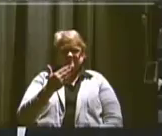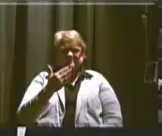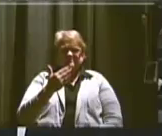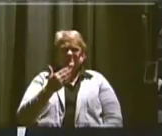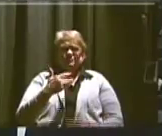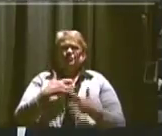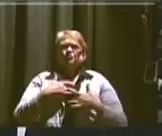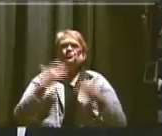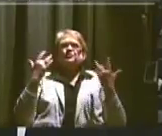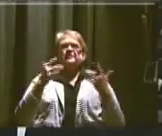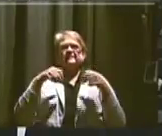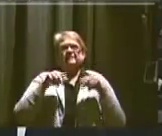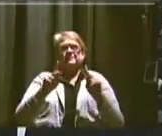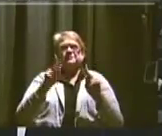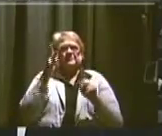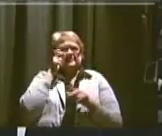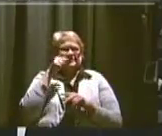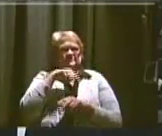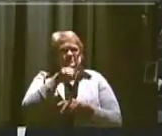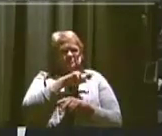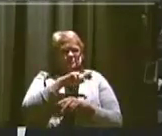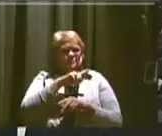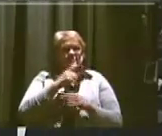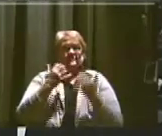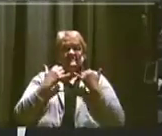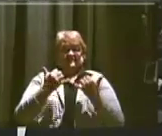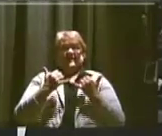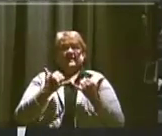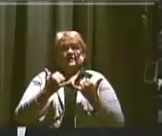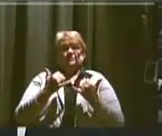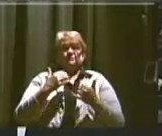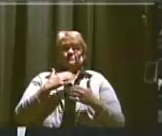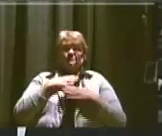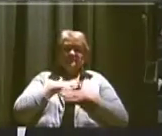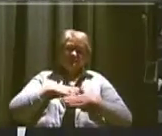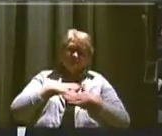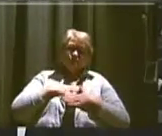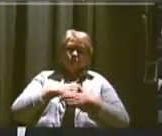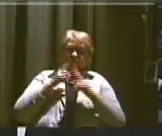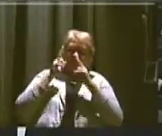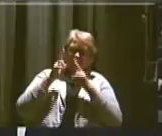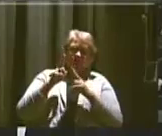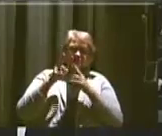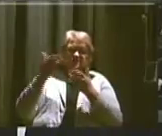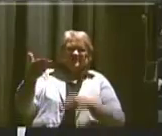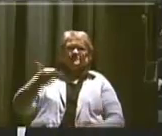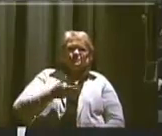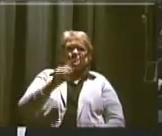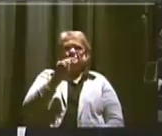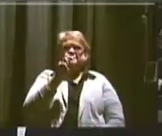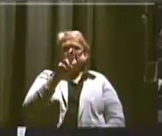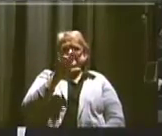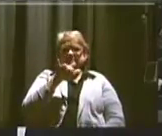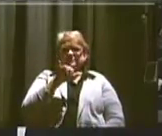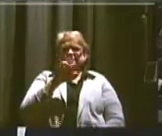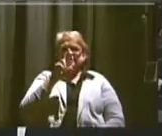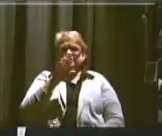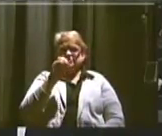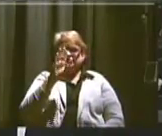hear from you. It is now my pleasure to introduce Ms. Terry Robinson for